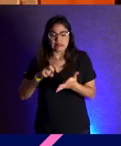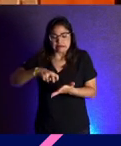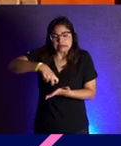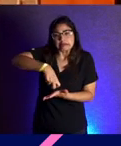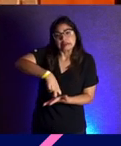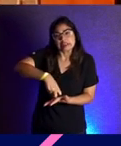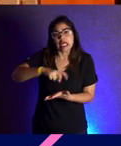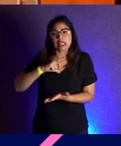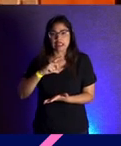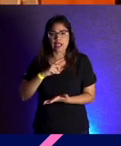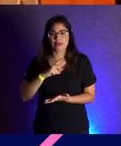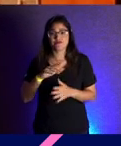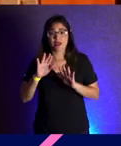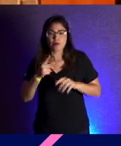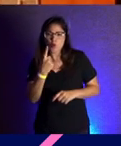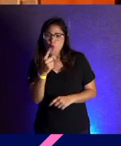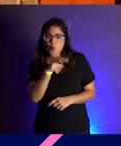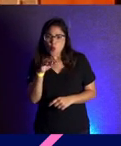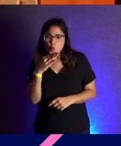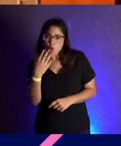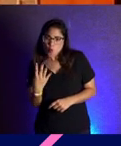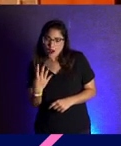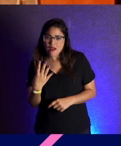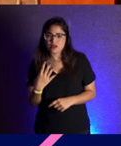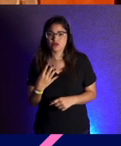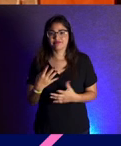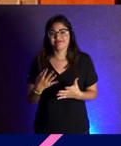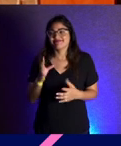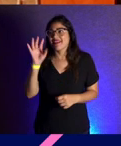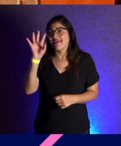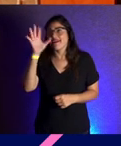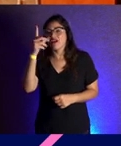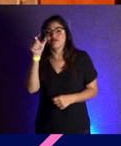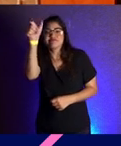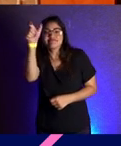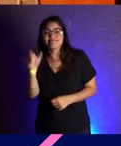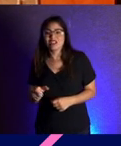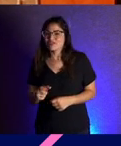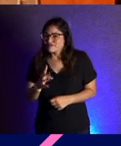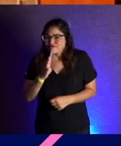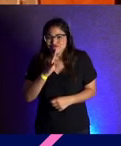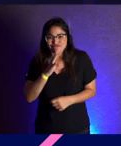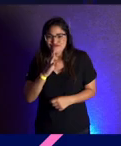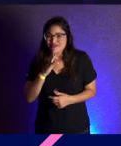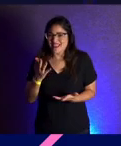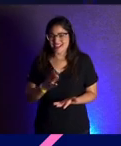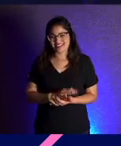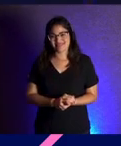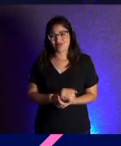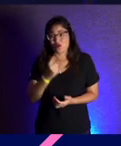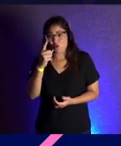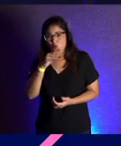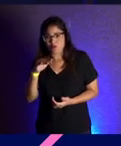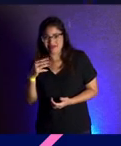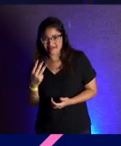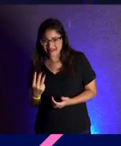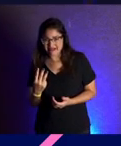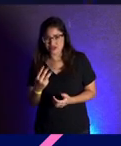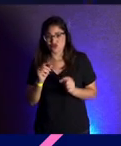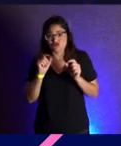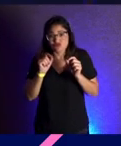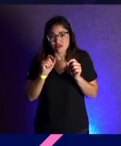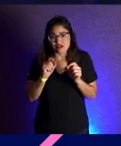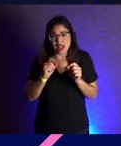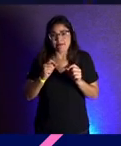the stranger homicides, only 1/3 of them are committed by police. So that's the